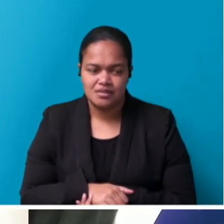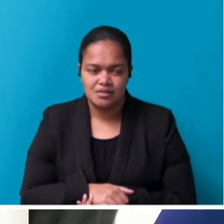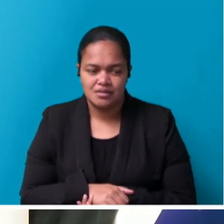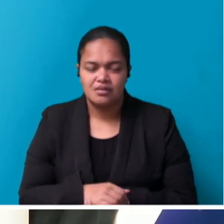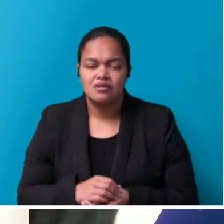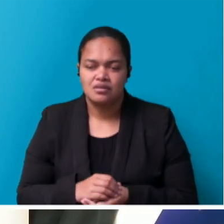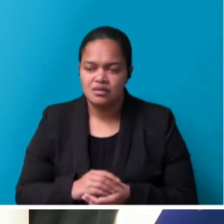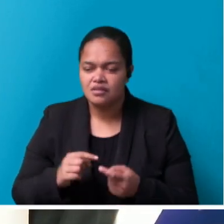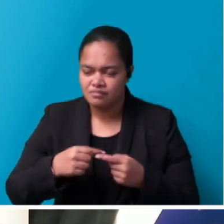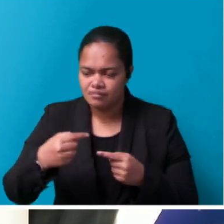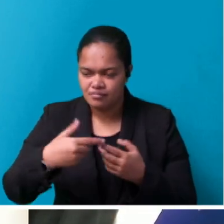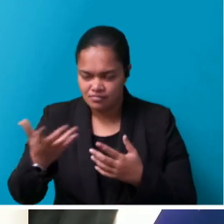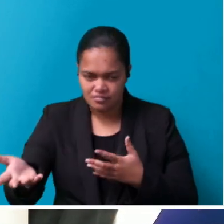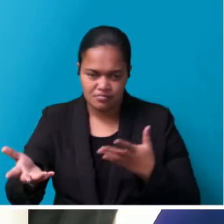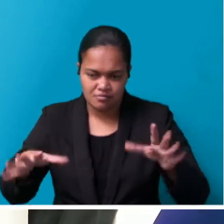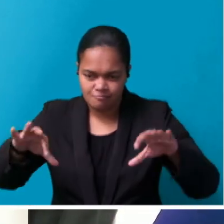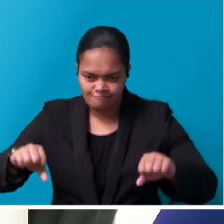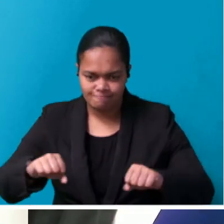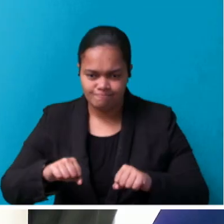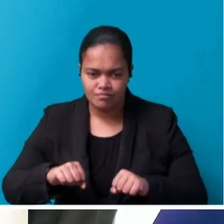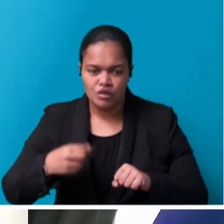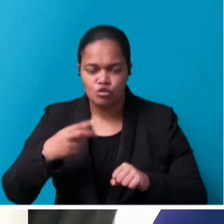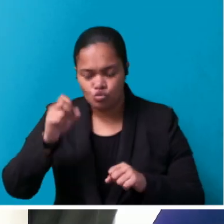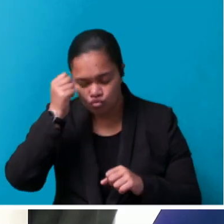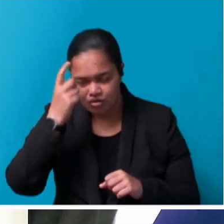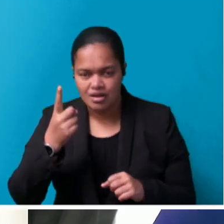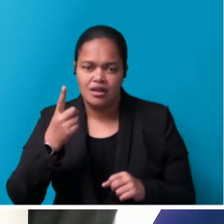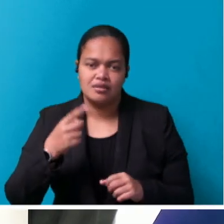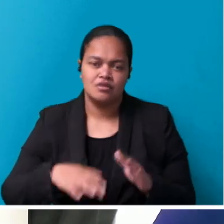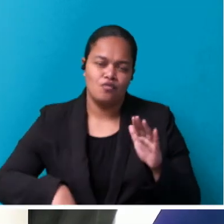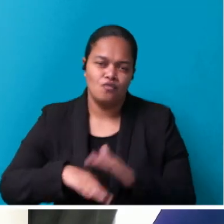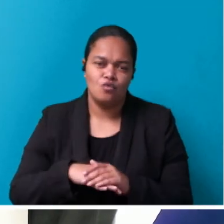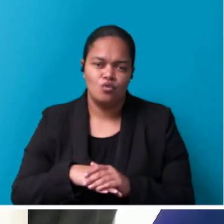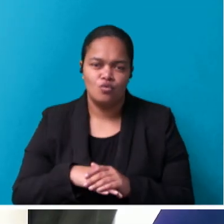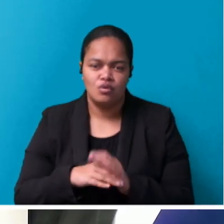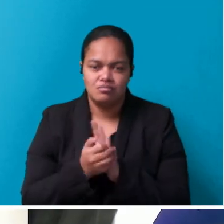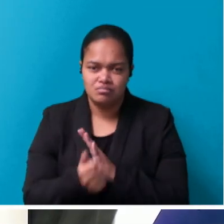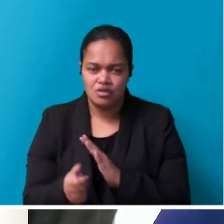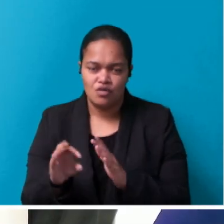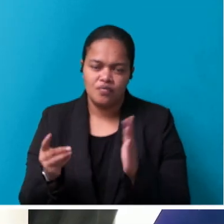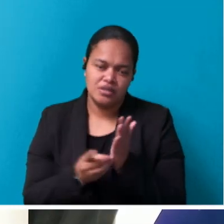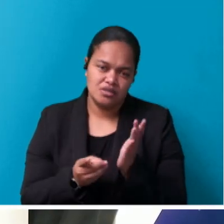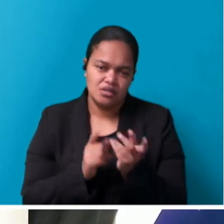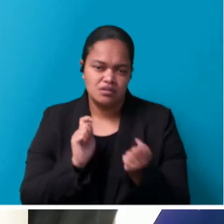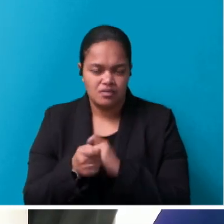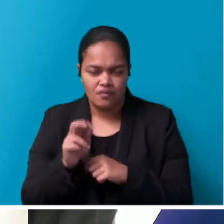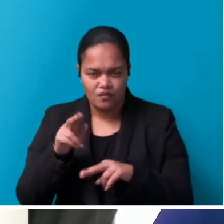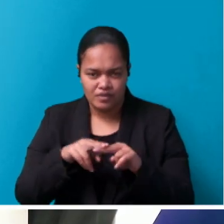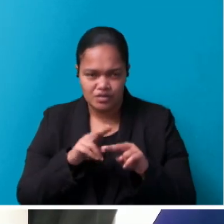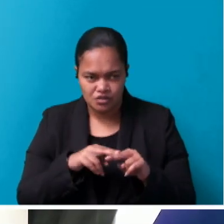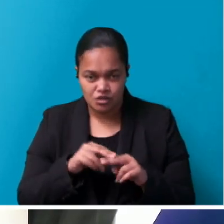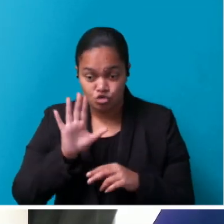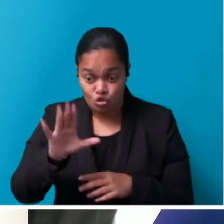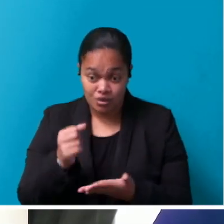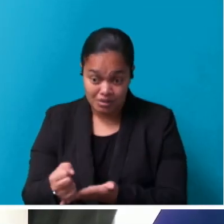across sectors to realize the full potential of digital transformation for Fiji. Your